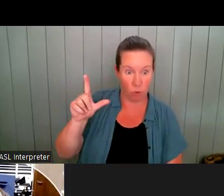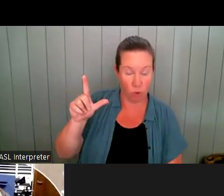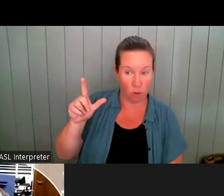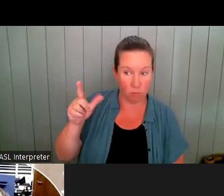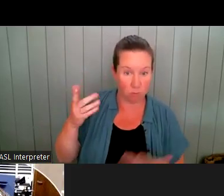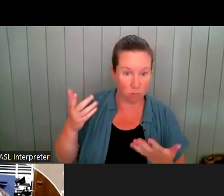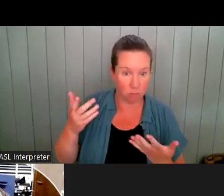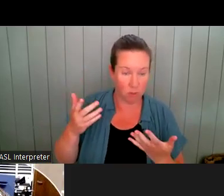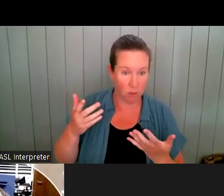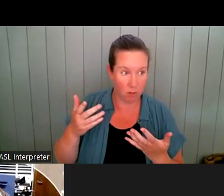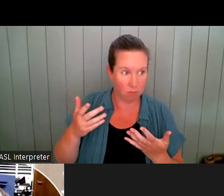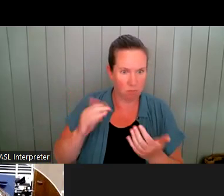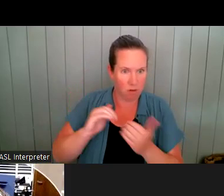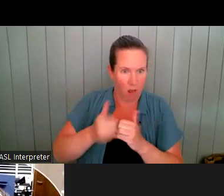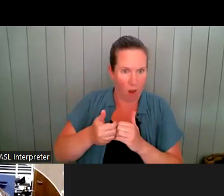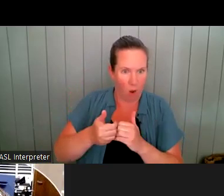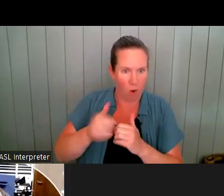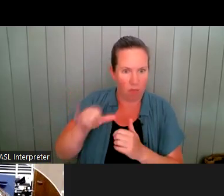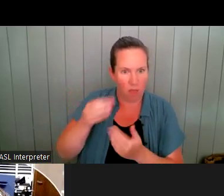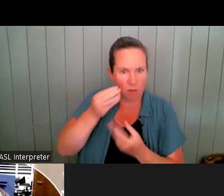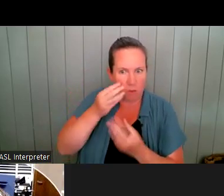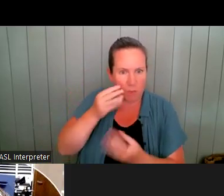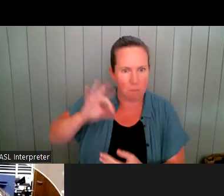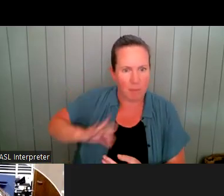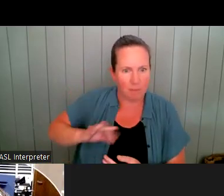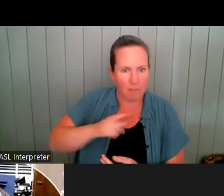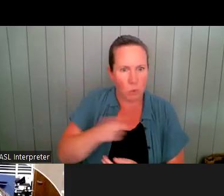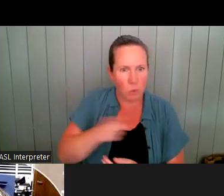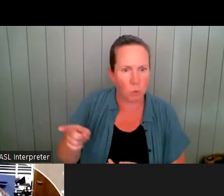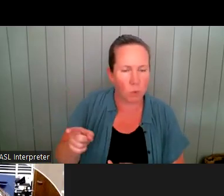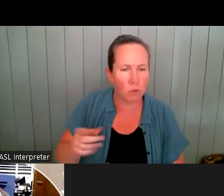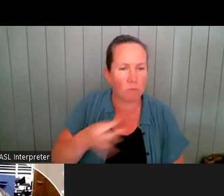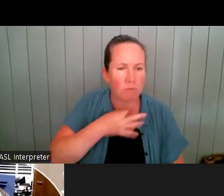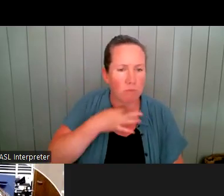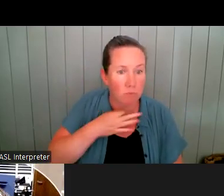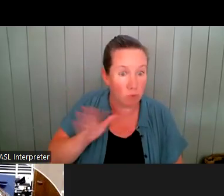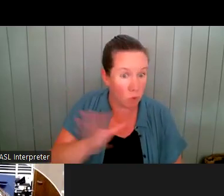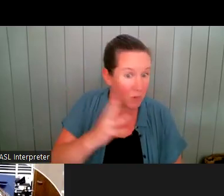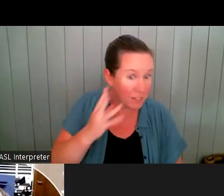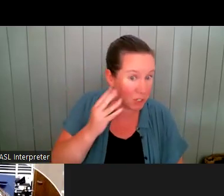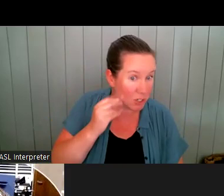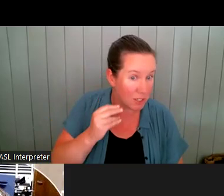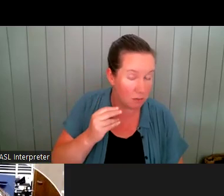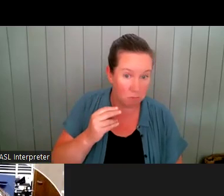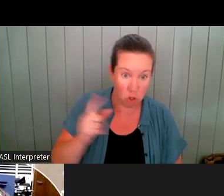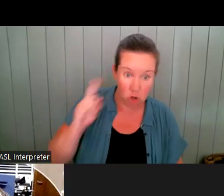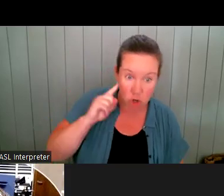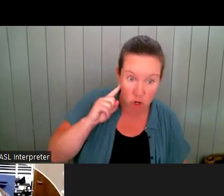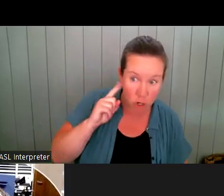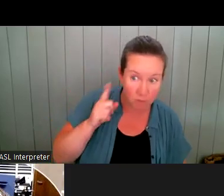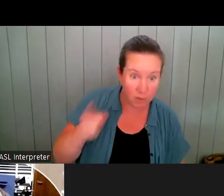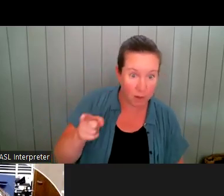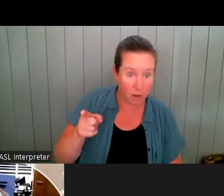it, use the information in your job search process? Or has anybody heard about the interest